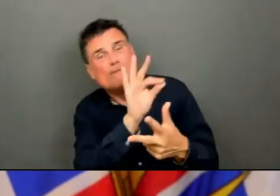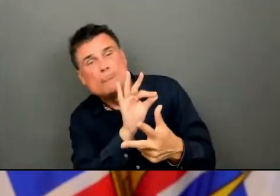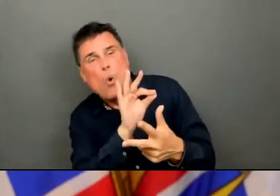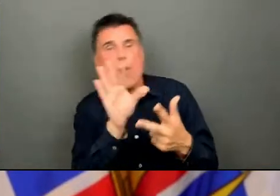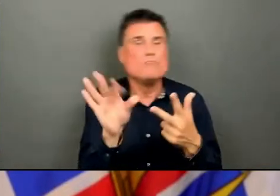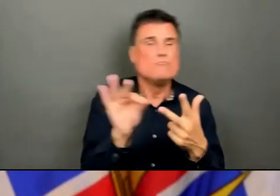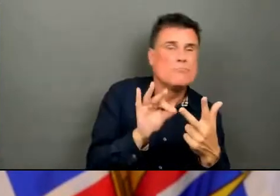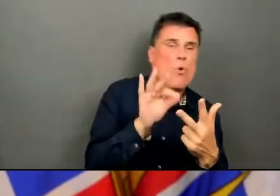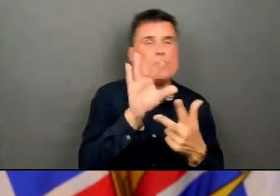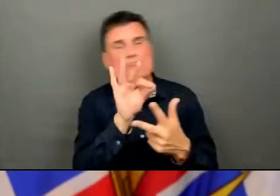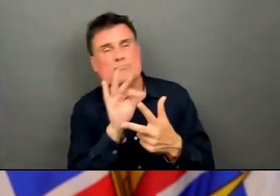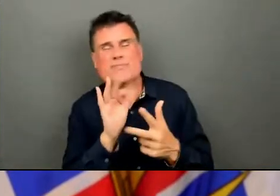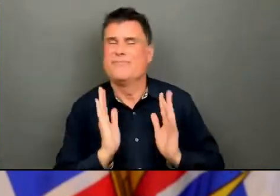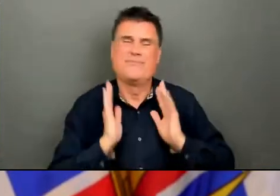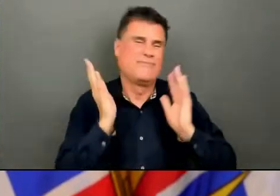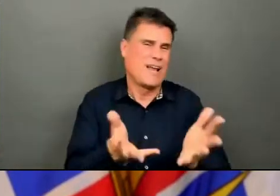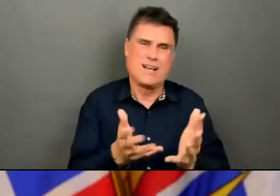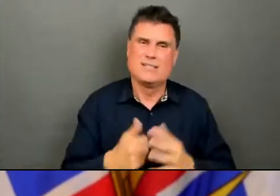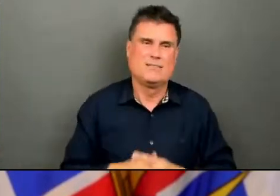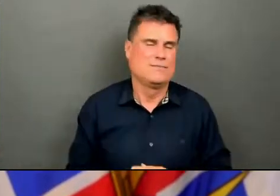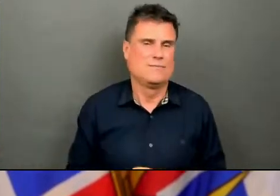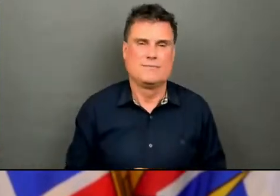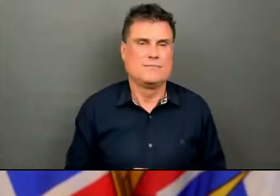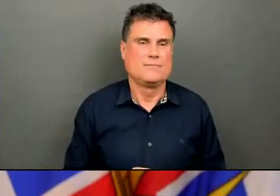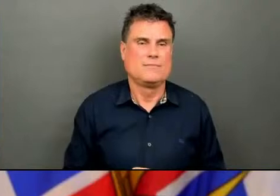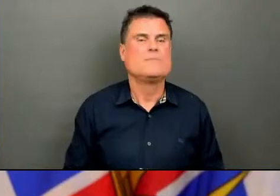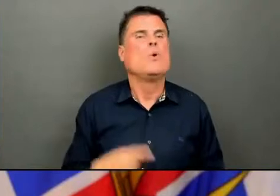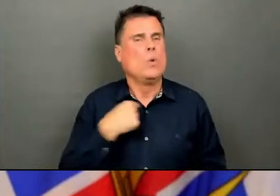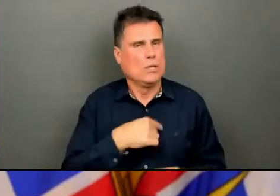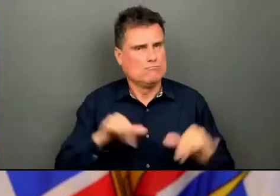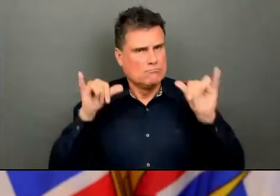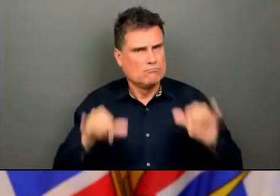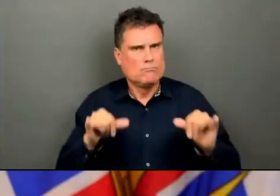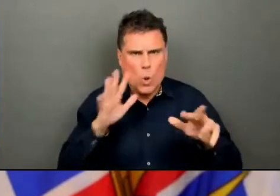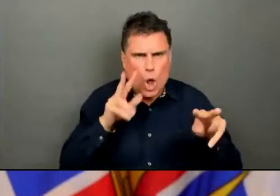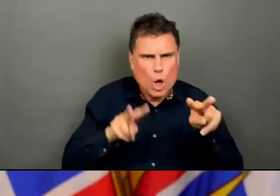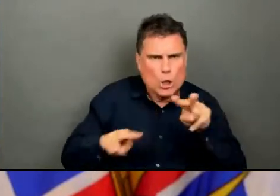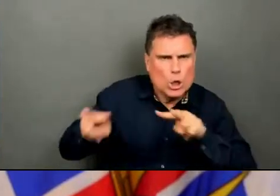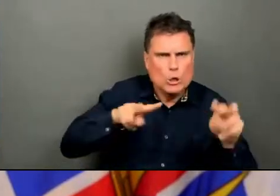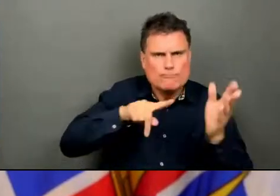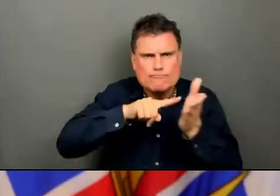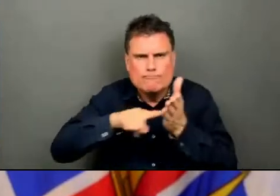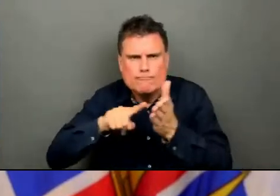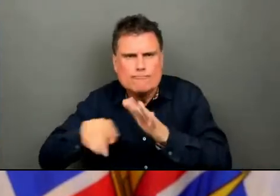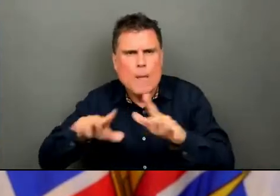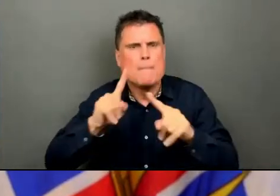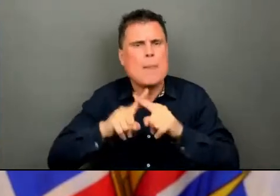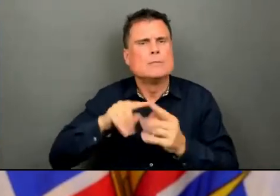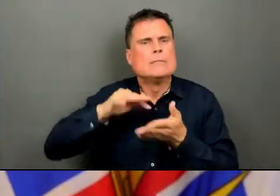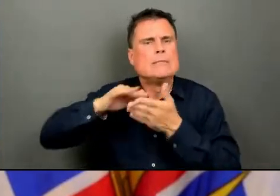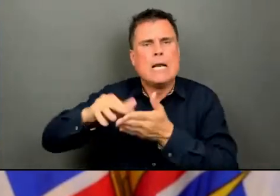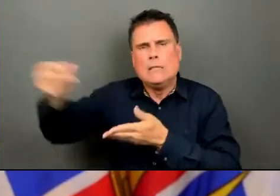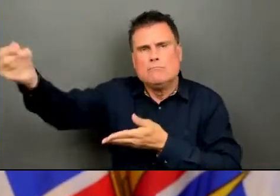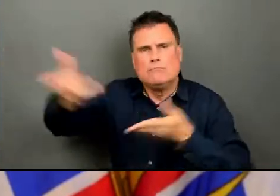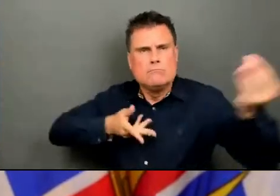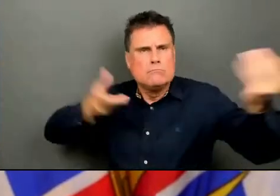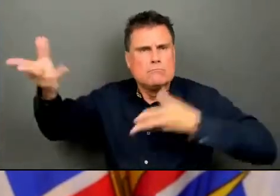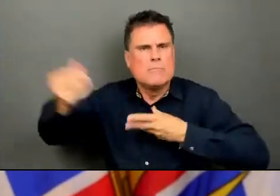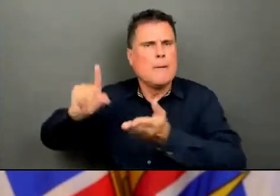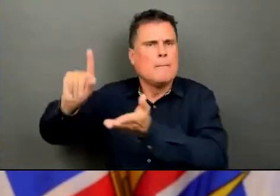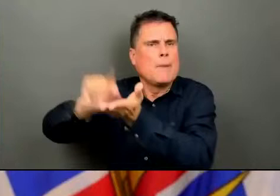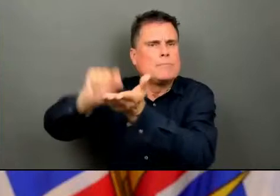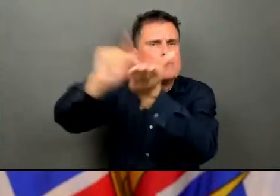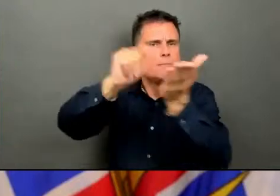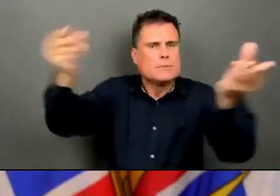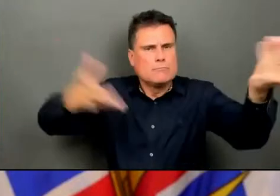these vaccines are working, and there are additional studies underway, so more information will come up, and we'll let you know if we